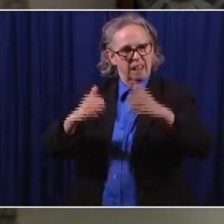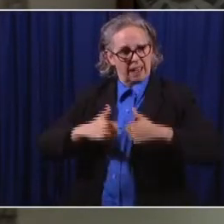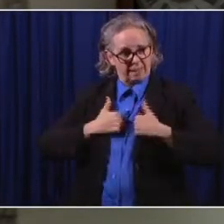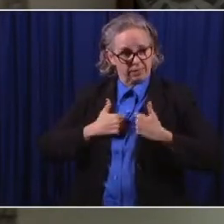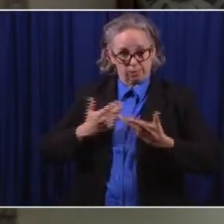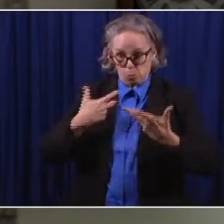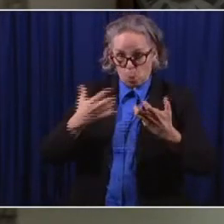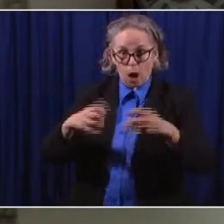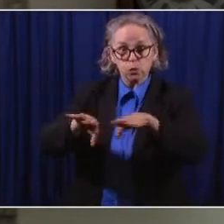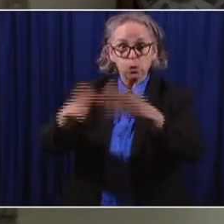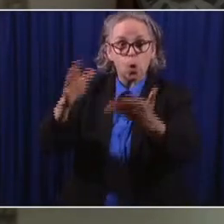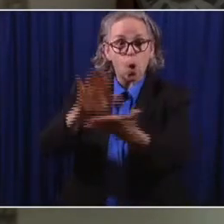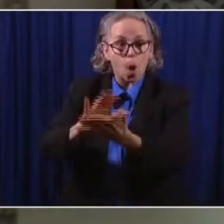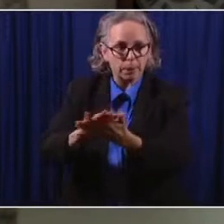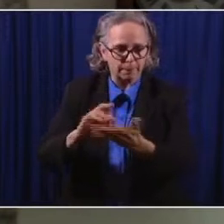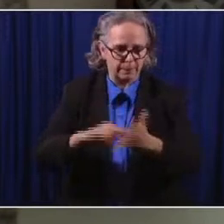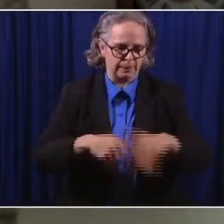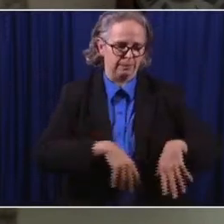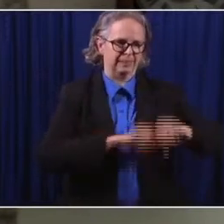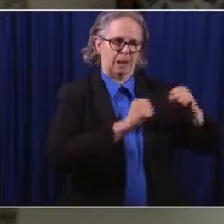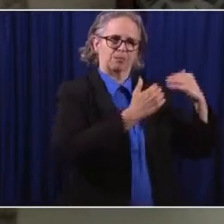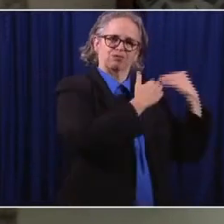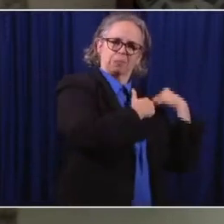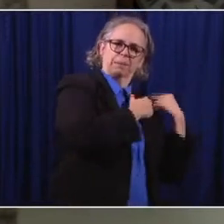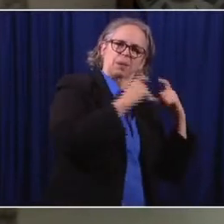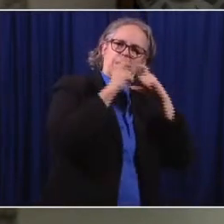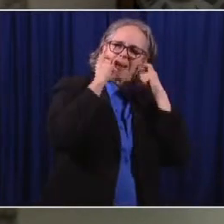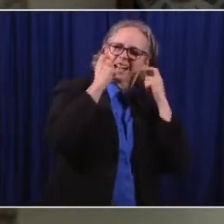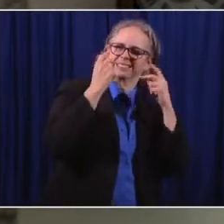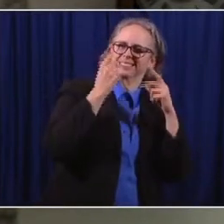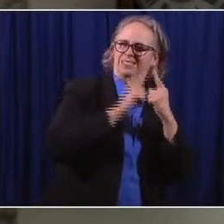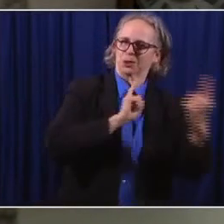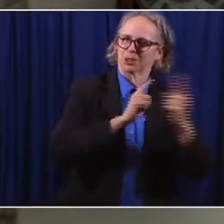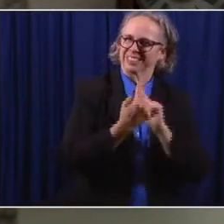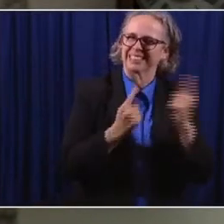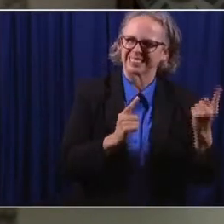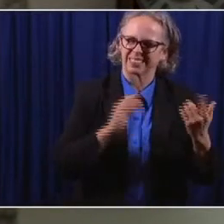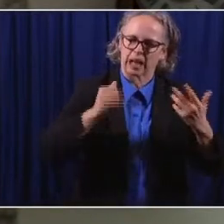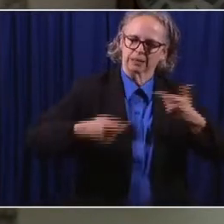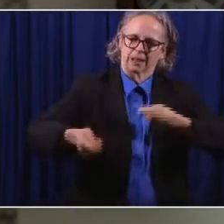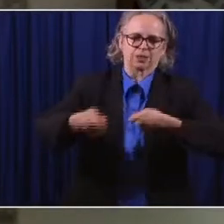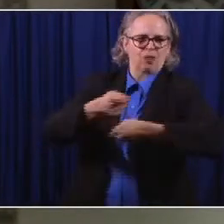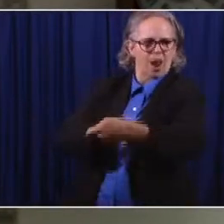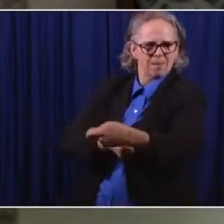keep a social distance. We have to slow the spread down. So yeah, I mean, if this Labor Day